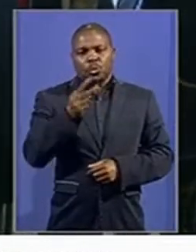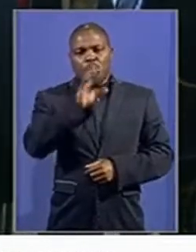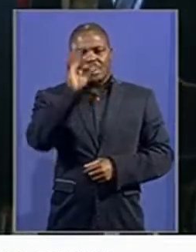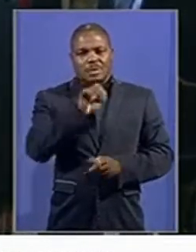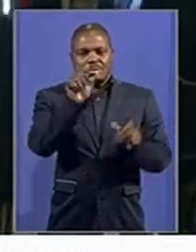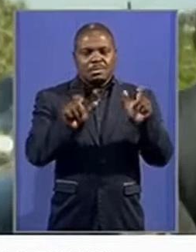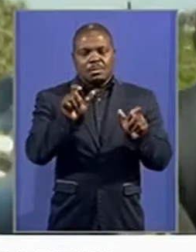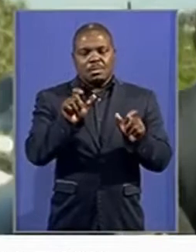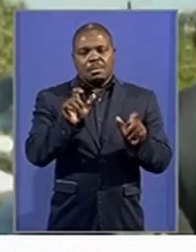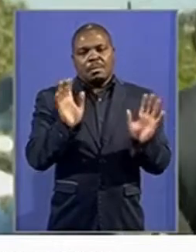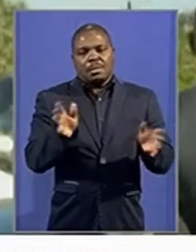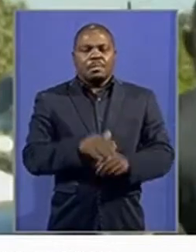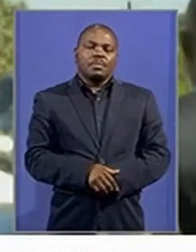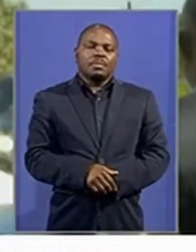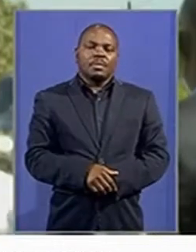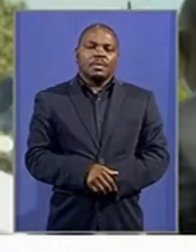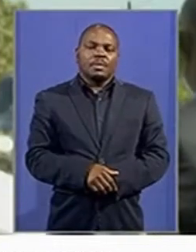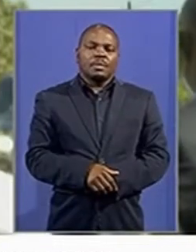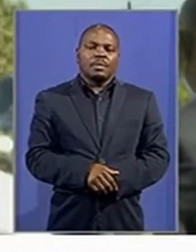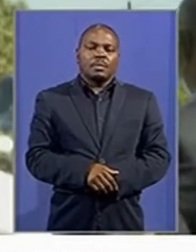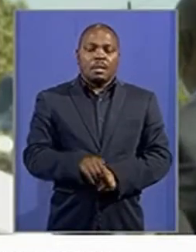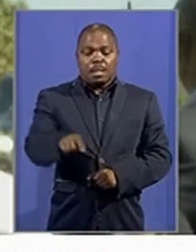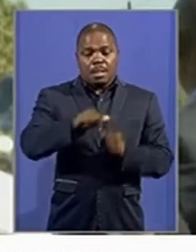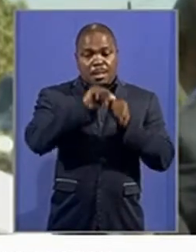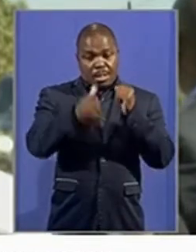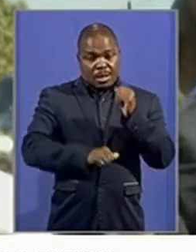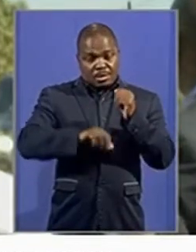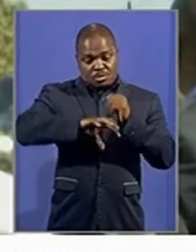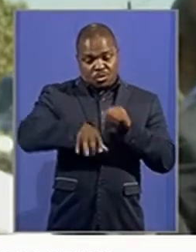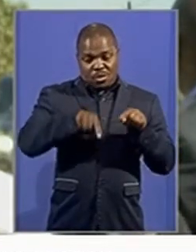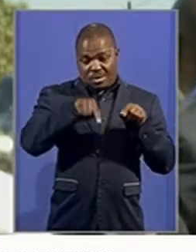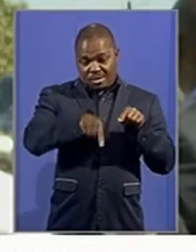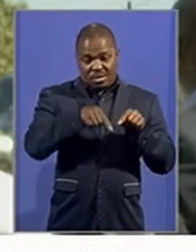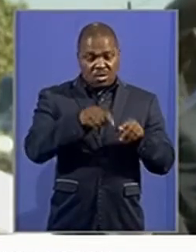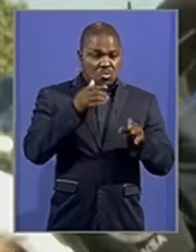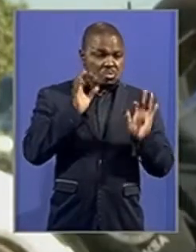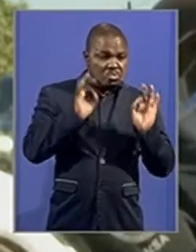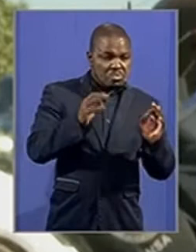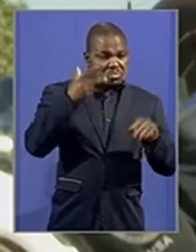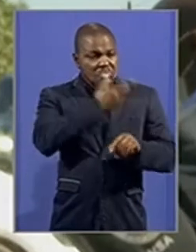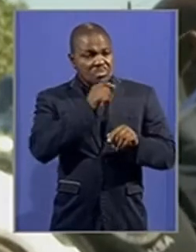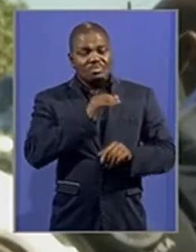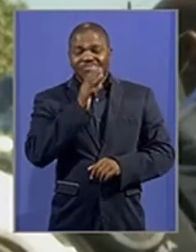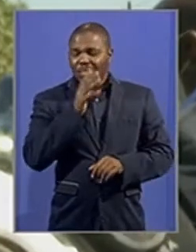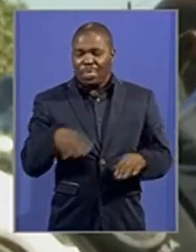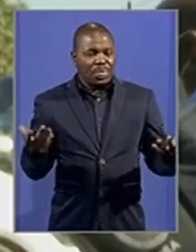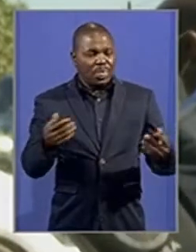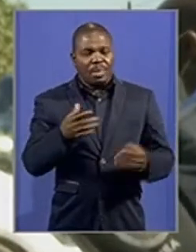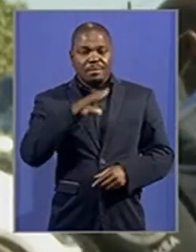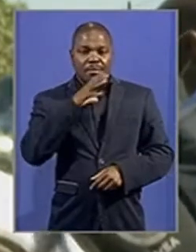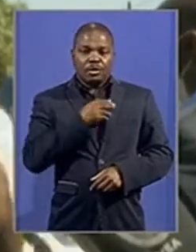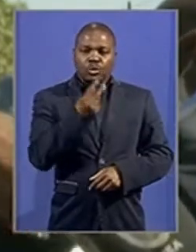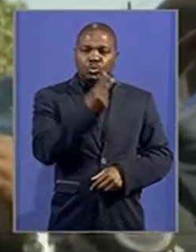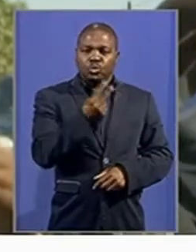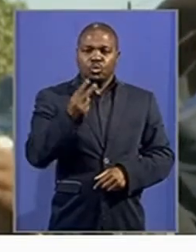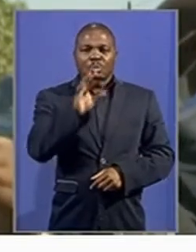tsa baagi. It's the last province that is not performing very well. It is at 22%, while